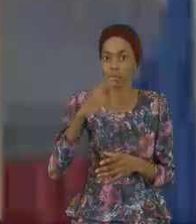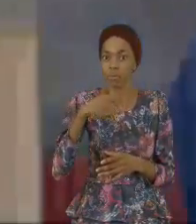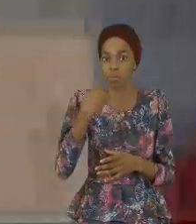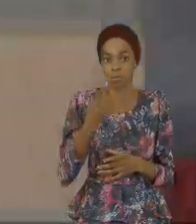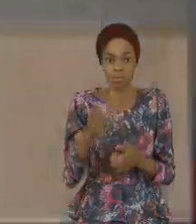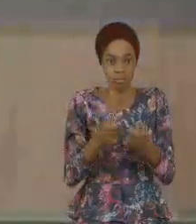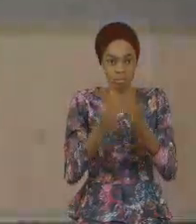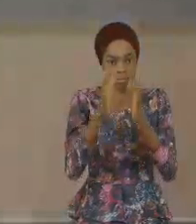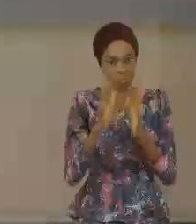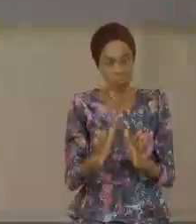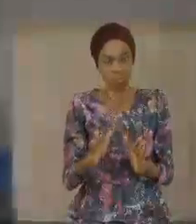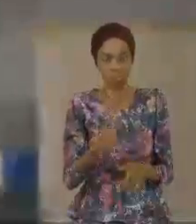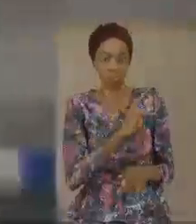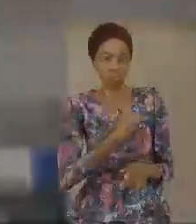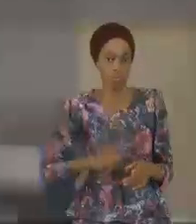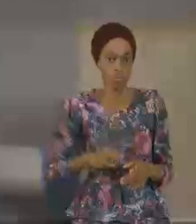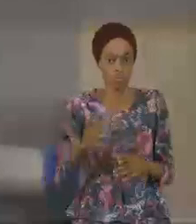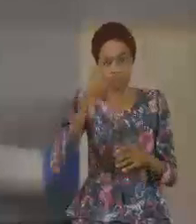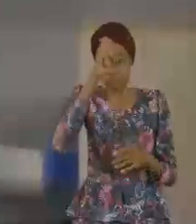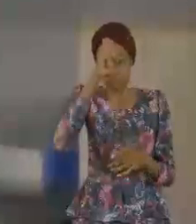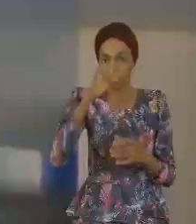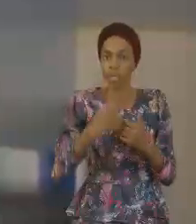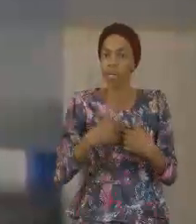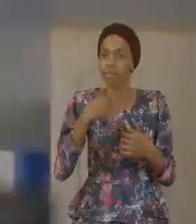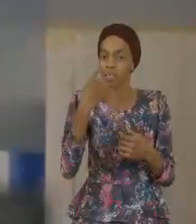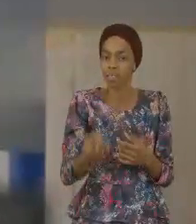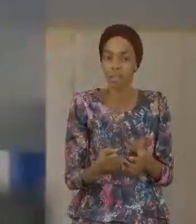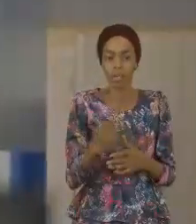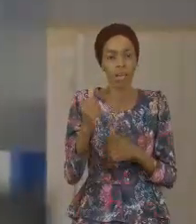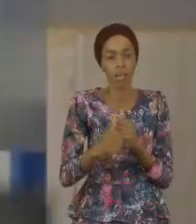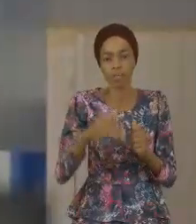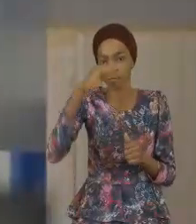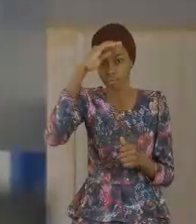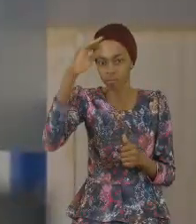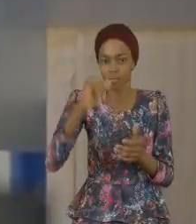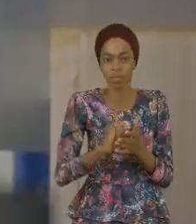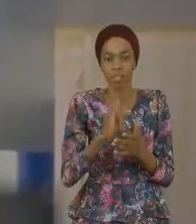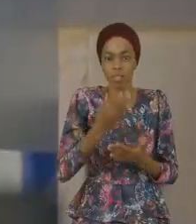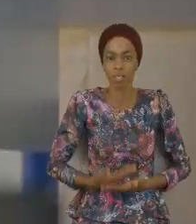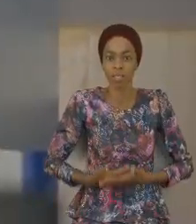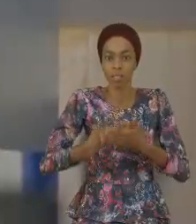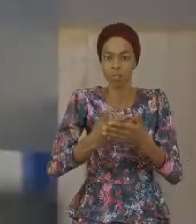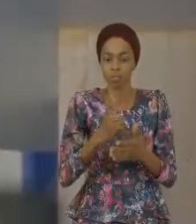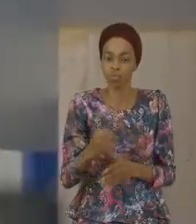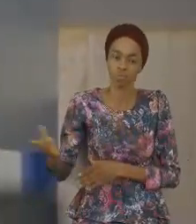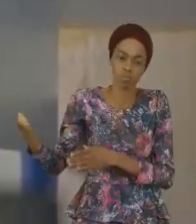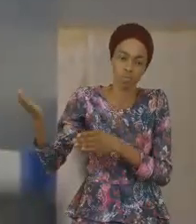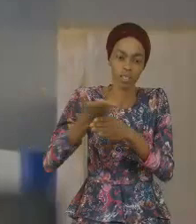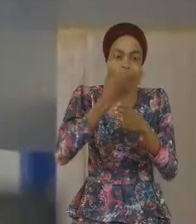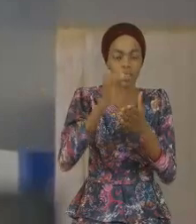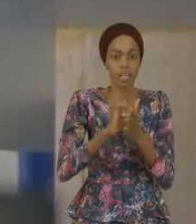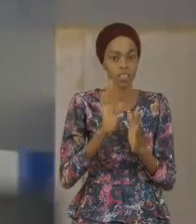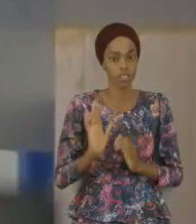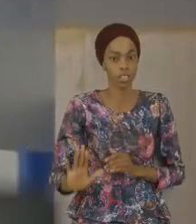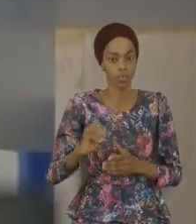of Egypt, had said, every boy that is born, every man child that is born, you throw that child into